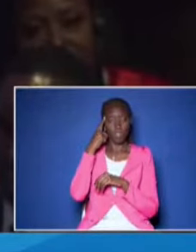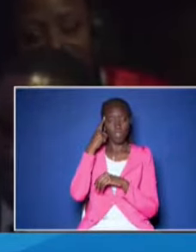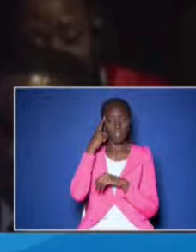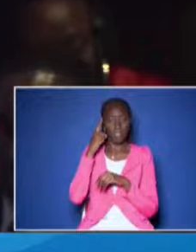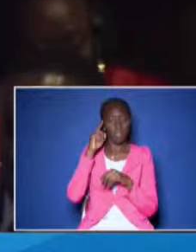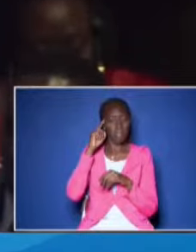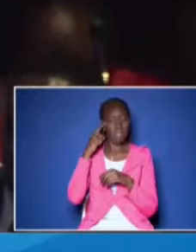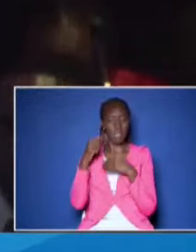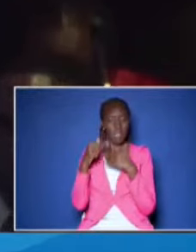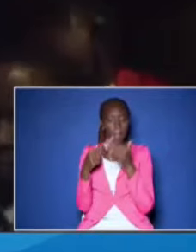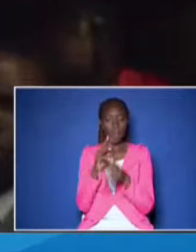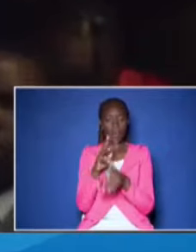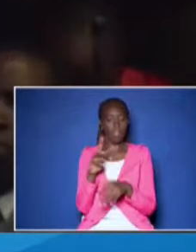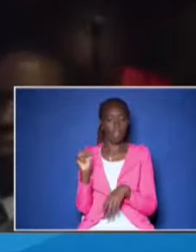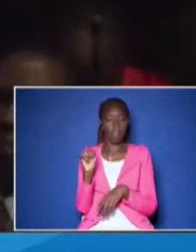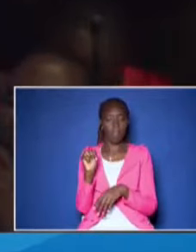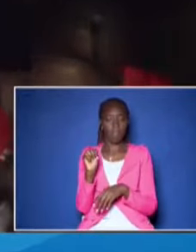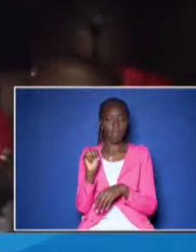about